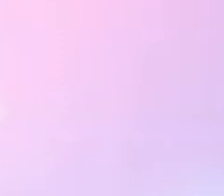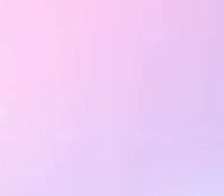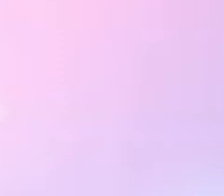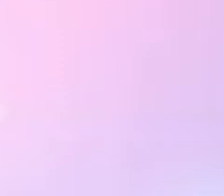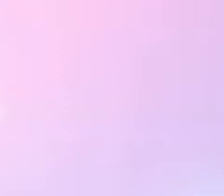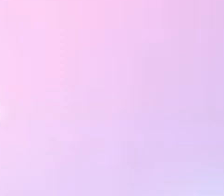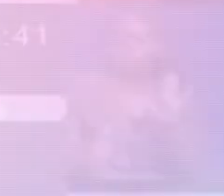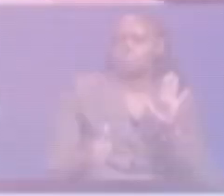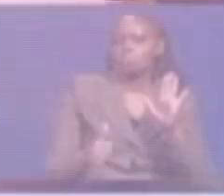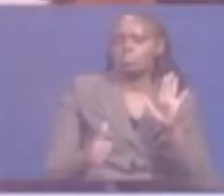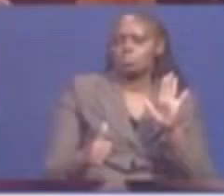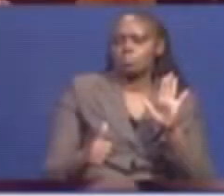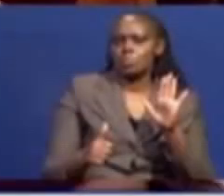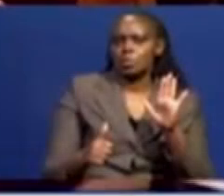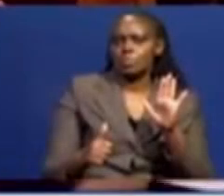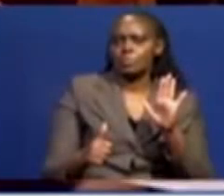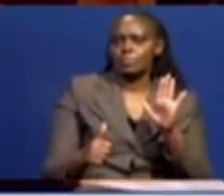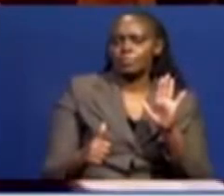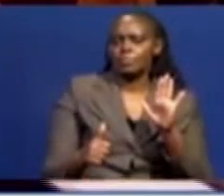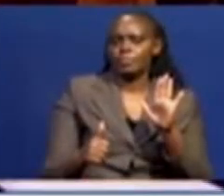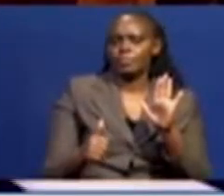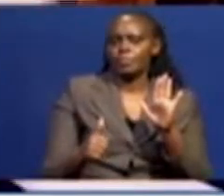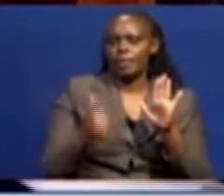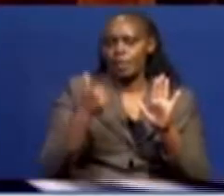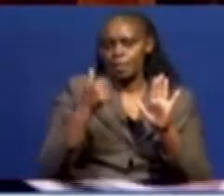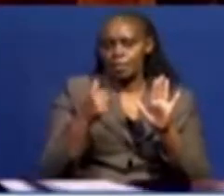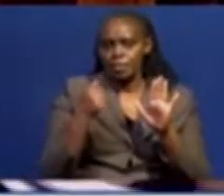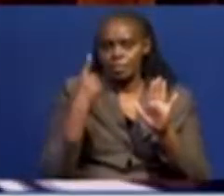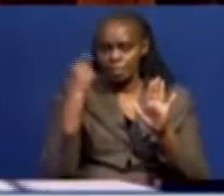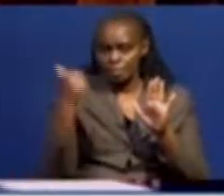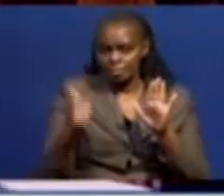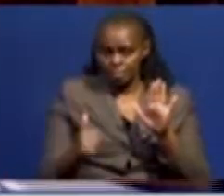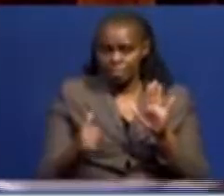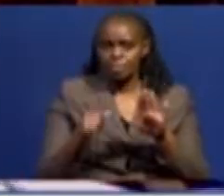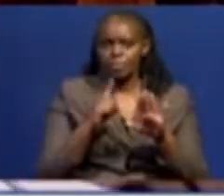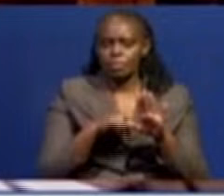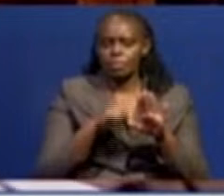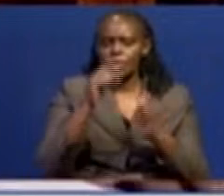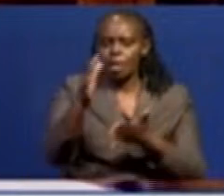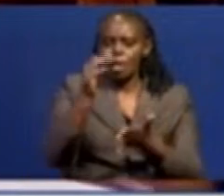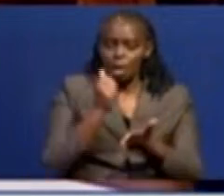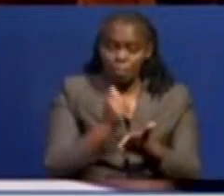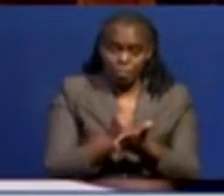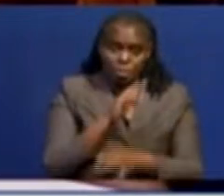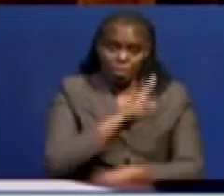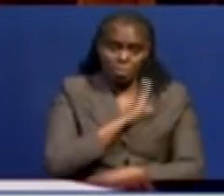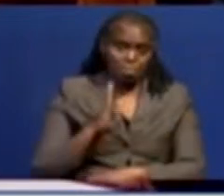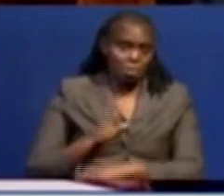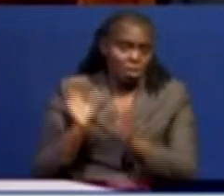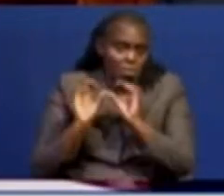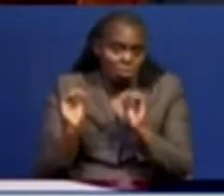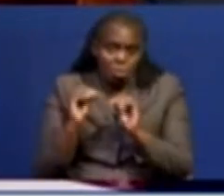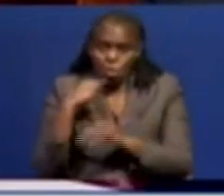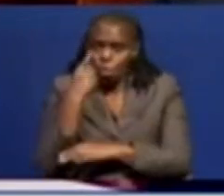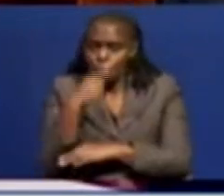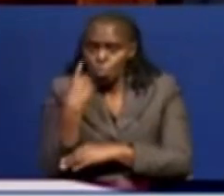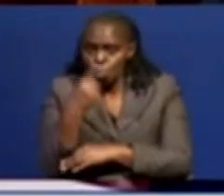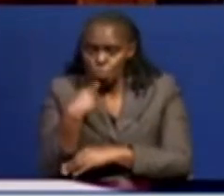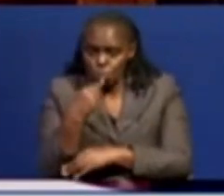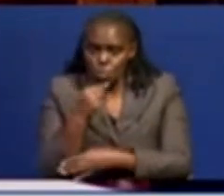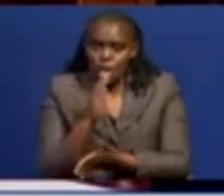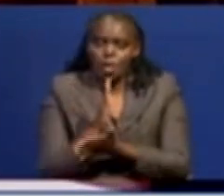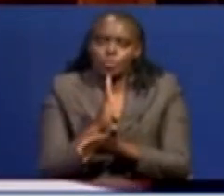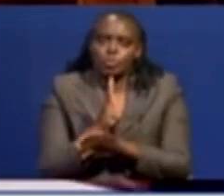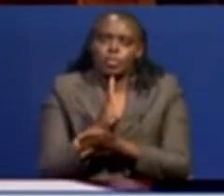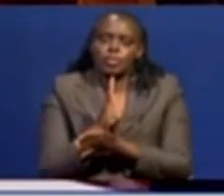The expiry of the other board members. So by not appointing the board members